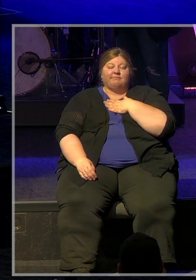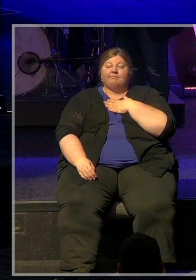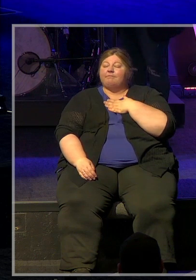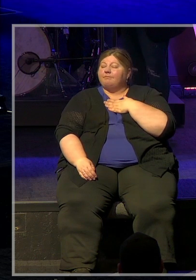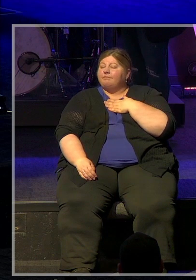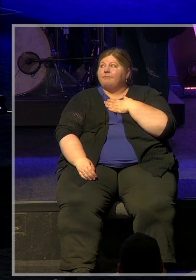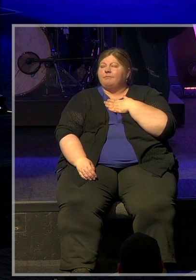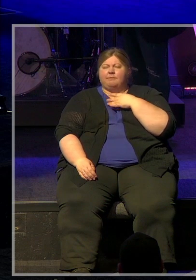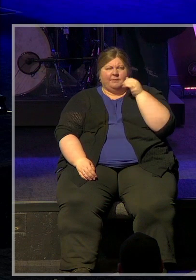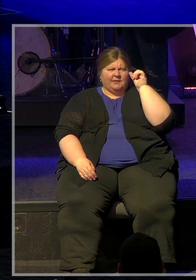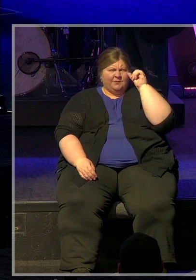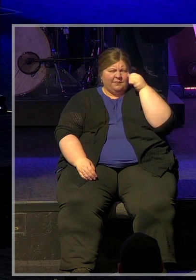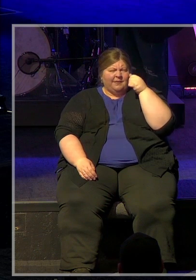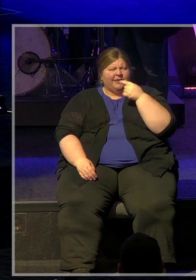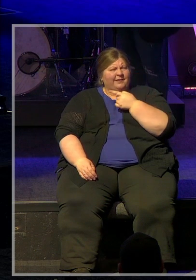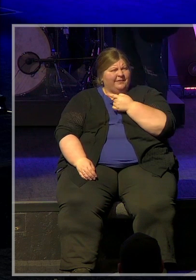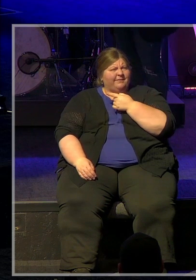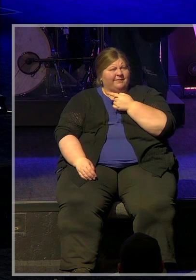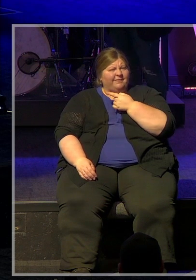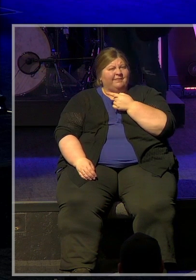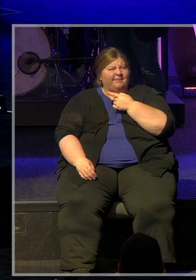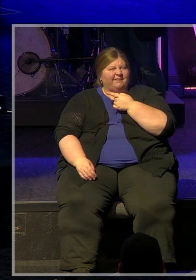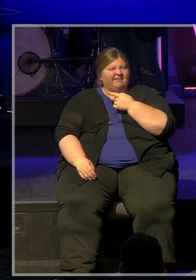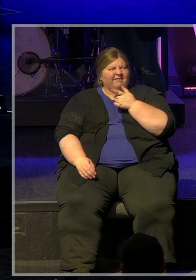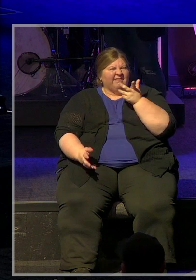It's a reminder that he did it.